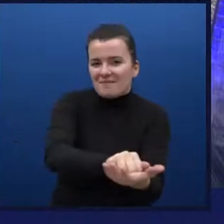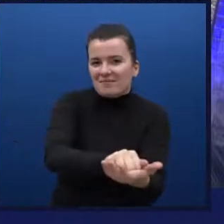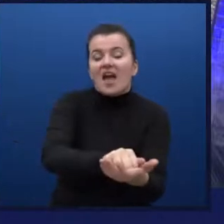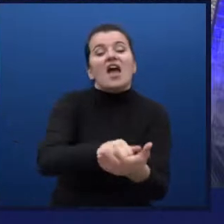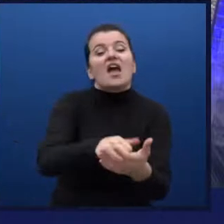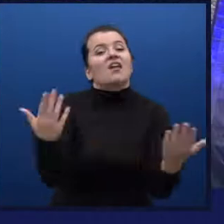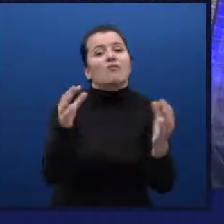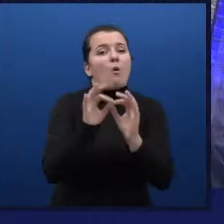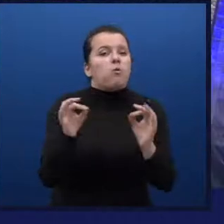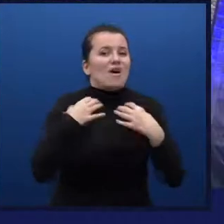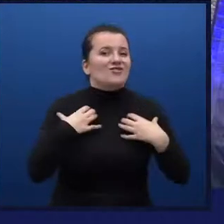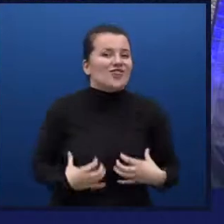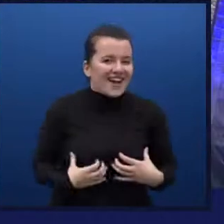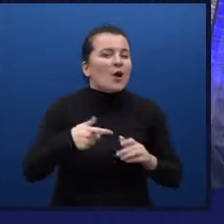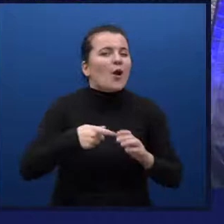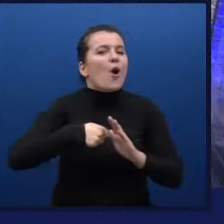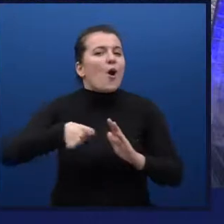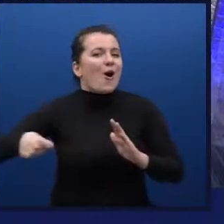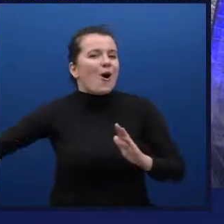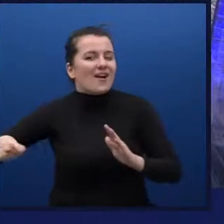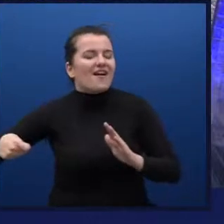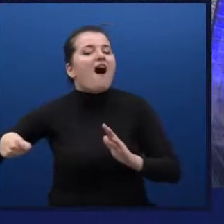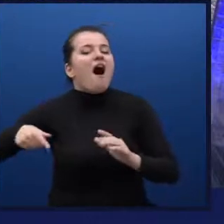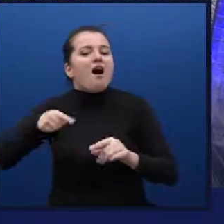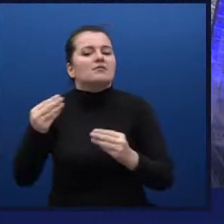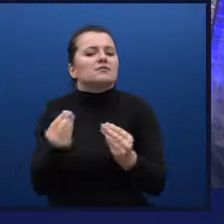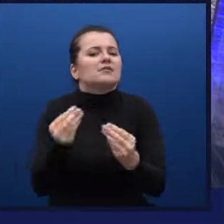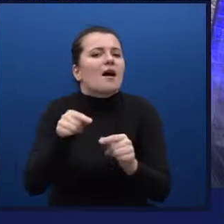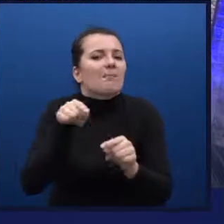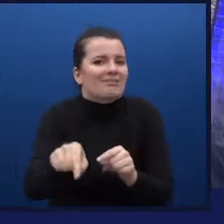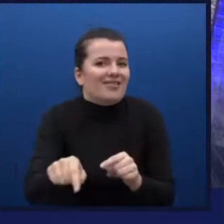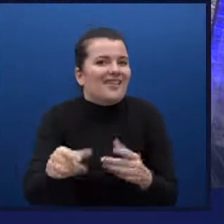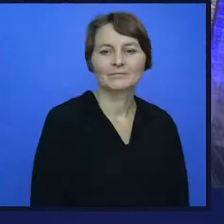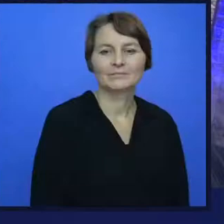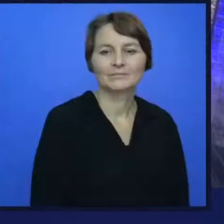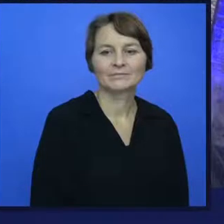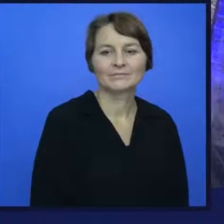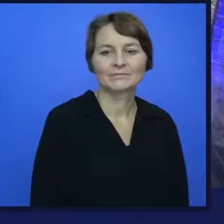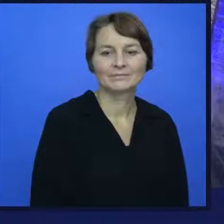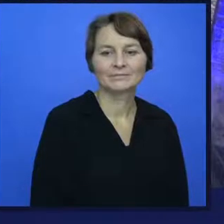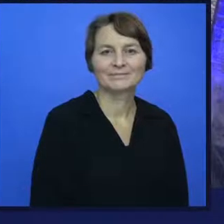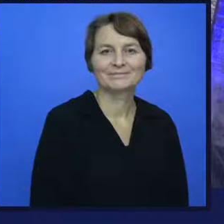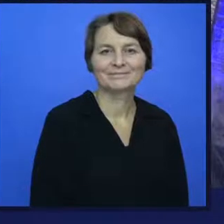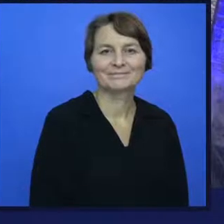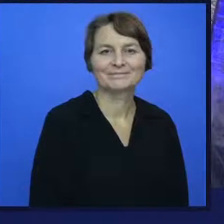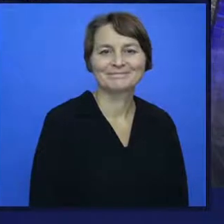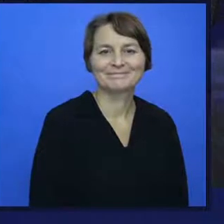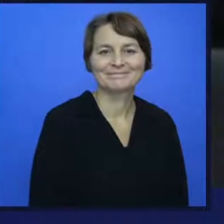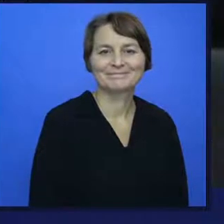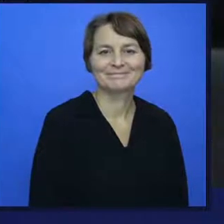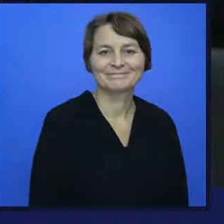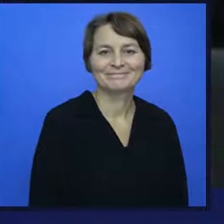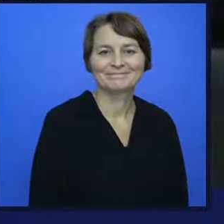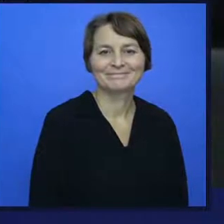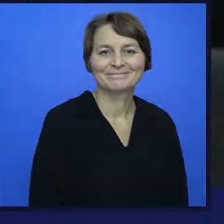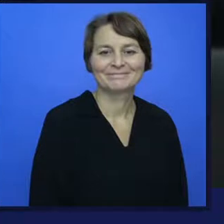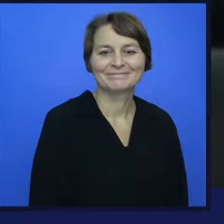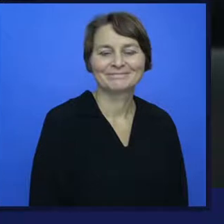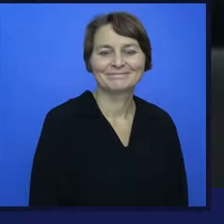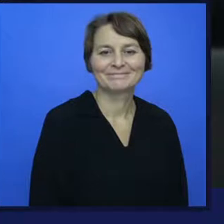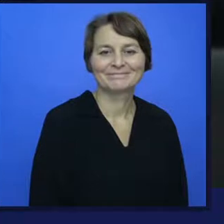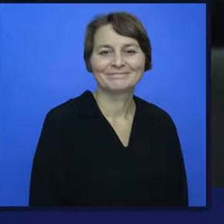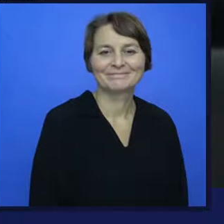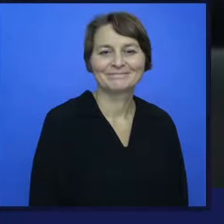project. And from what I understand, is that instead of building one model to